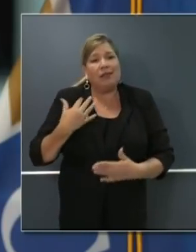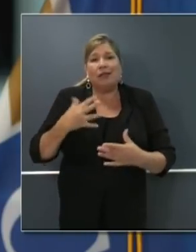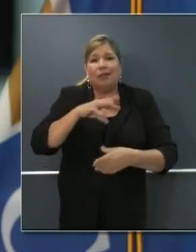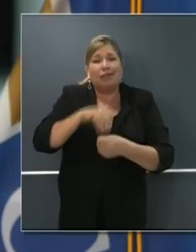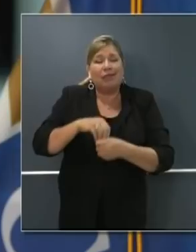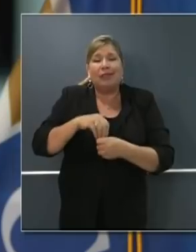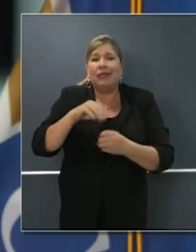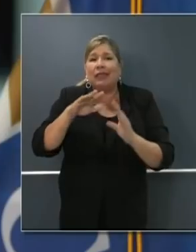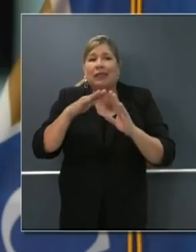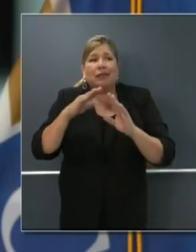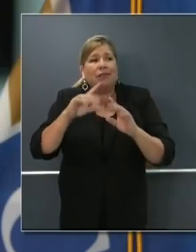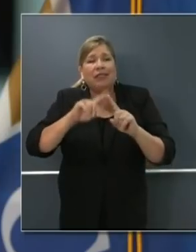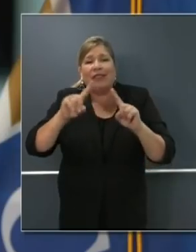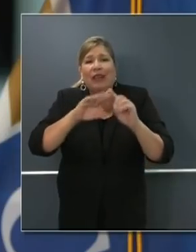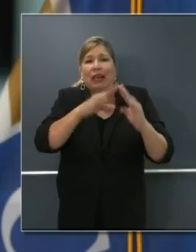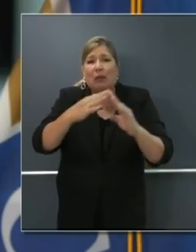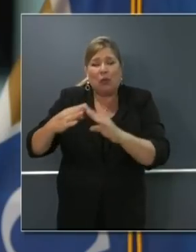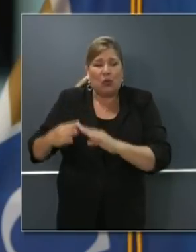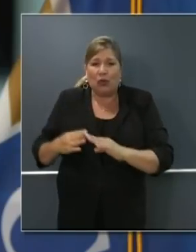around the state.